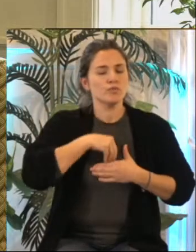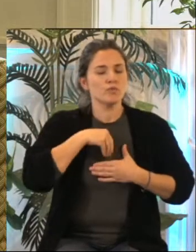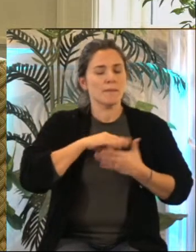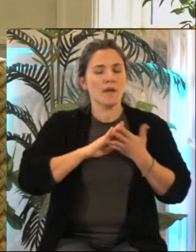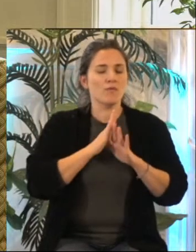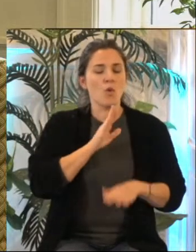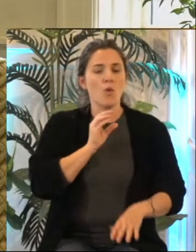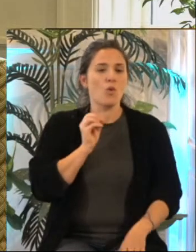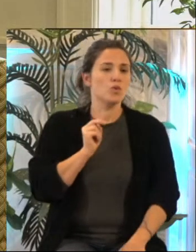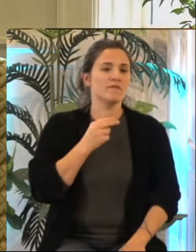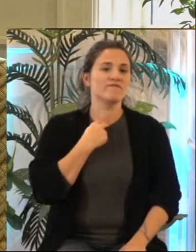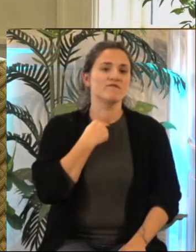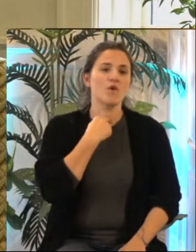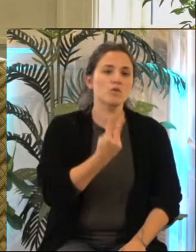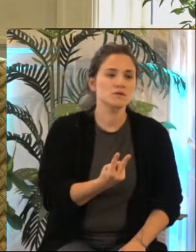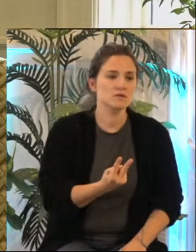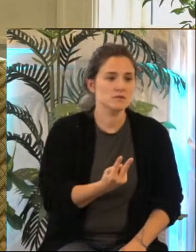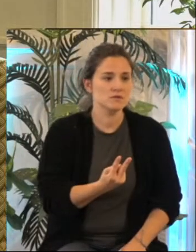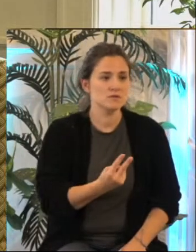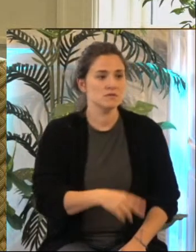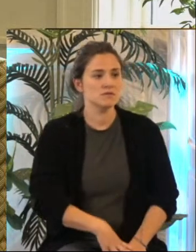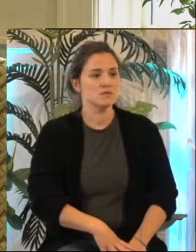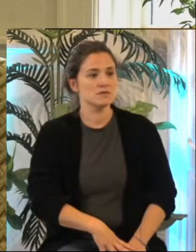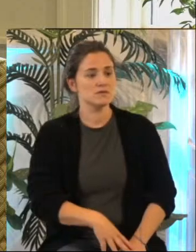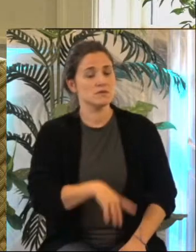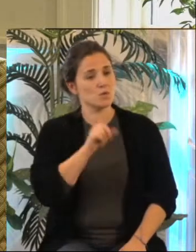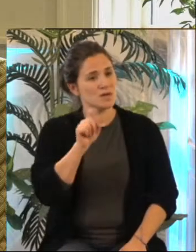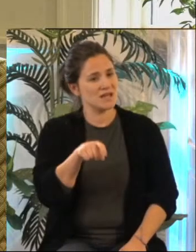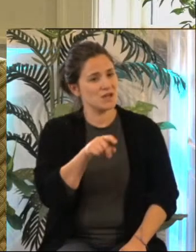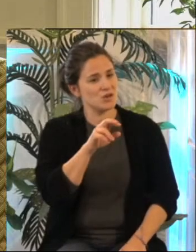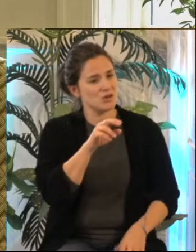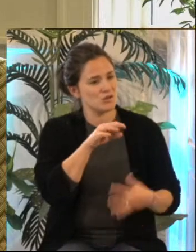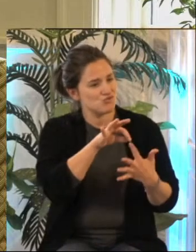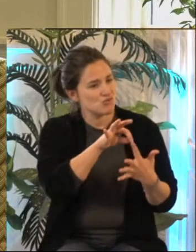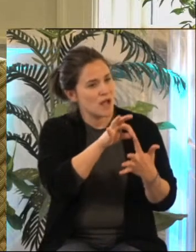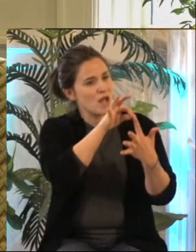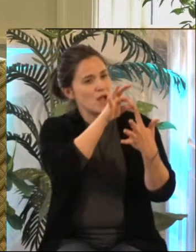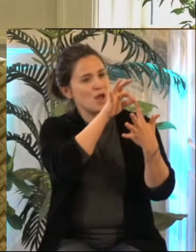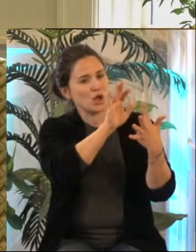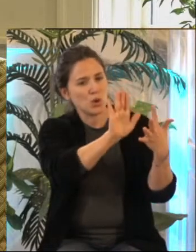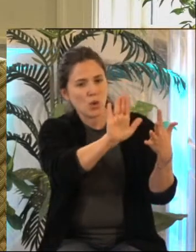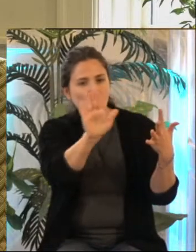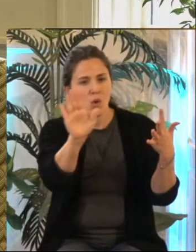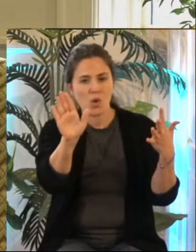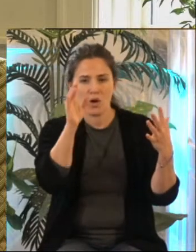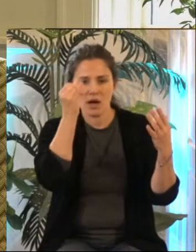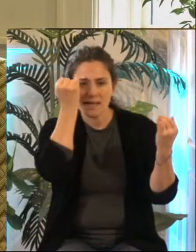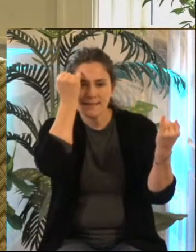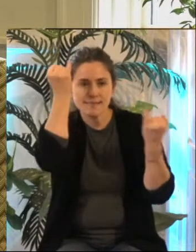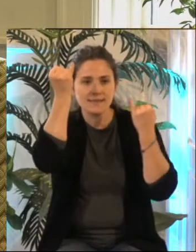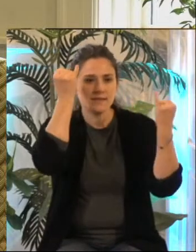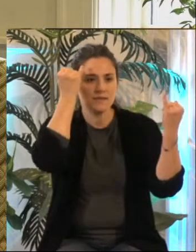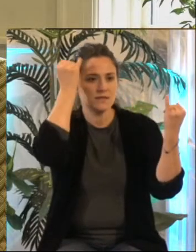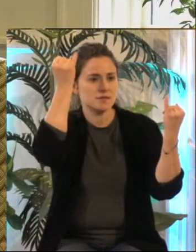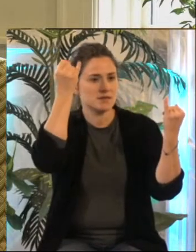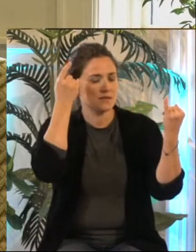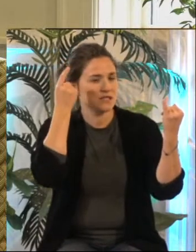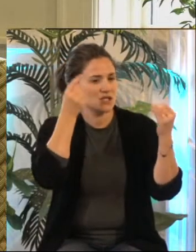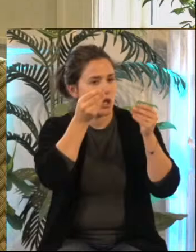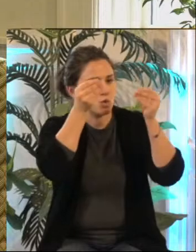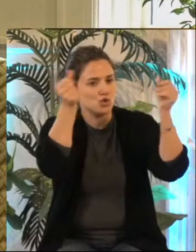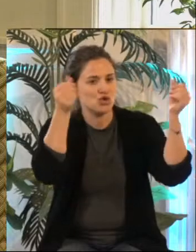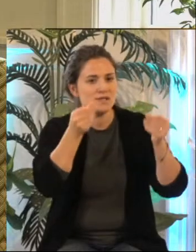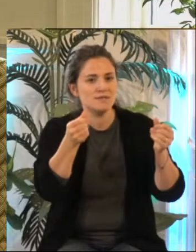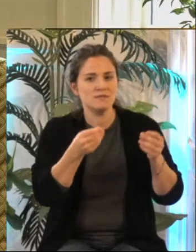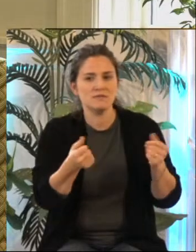unique, rare, courageous, resilient voices speaking to what's needed right now